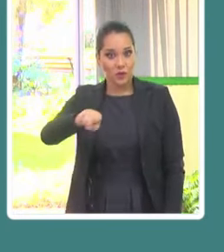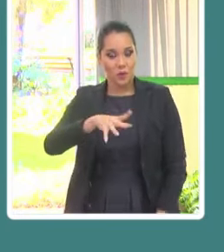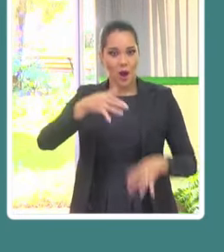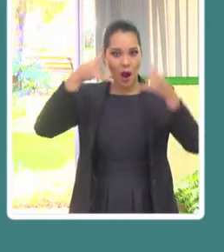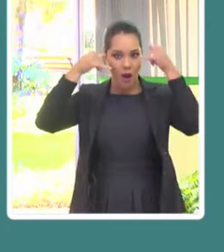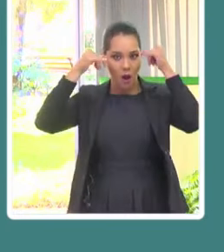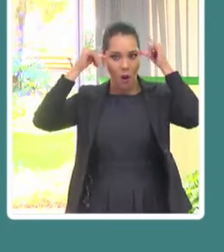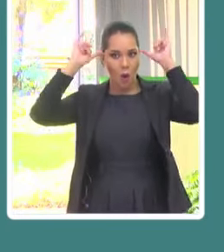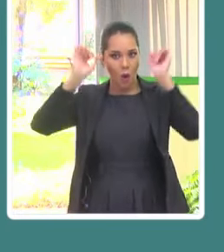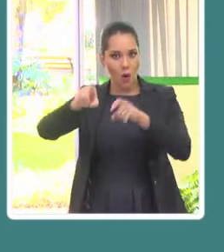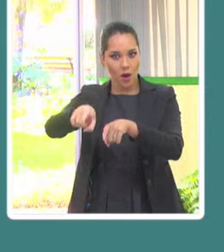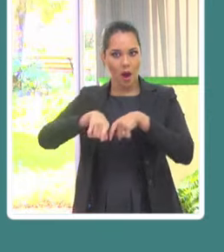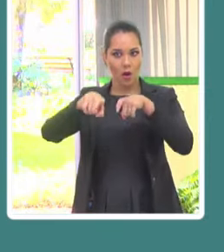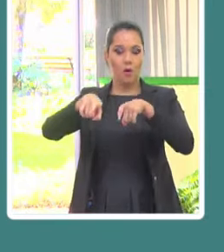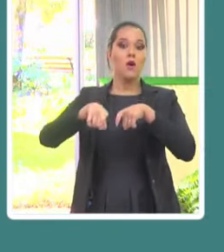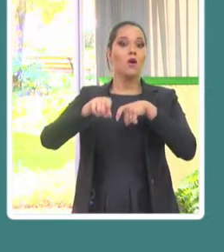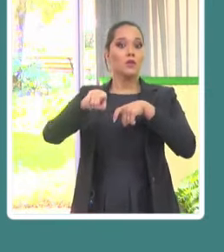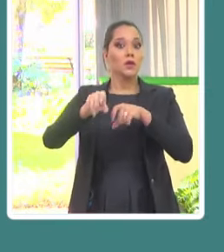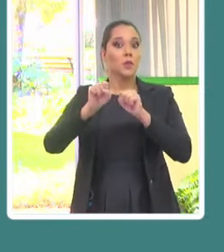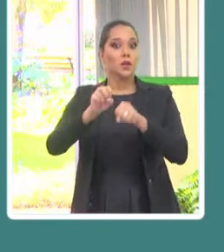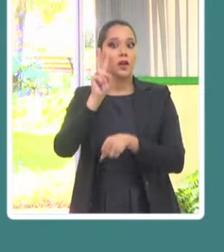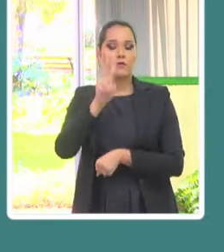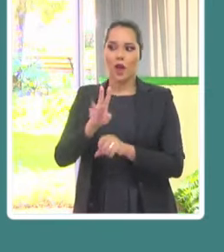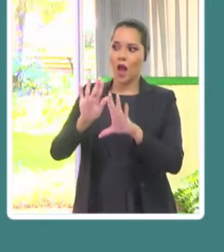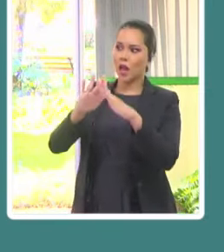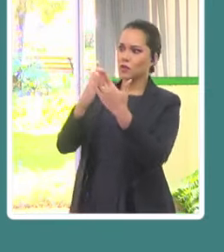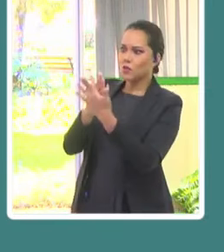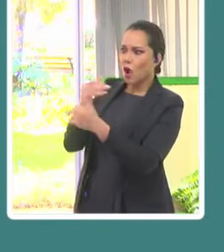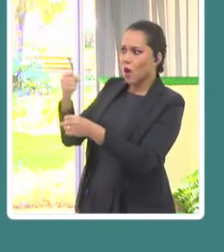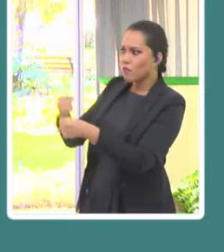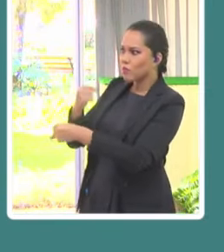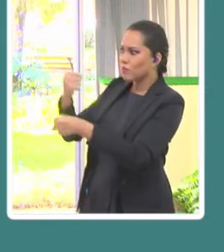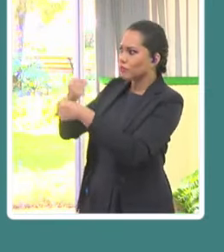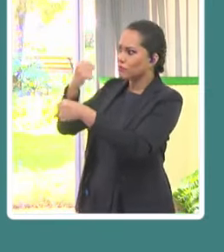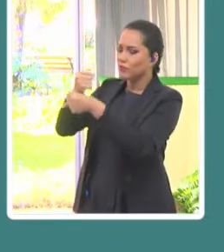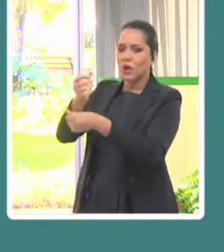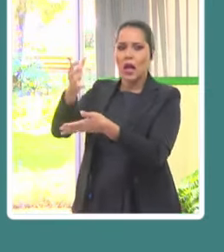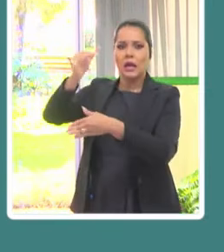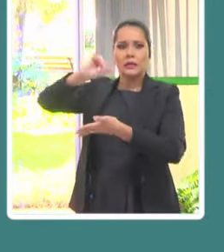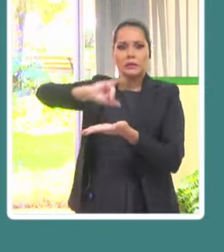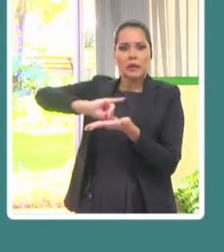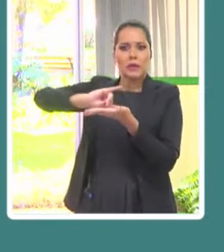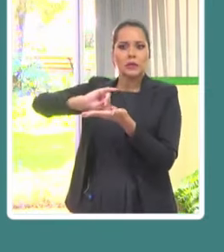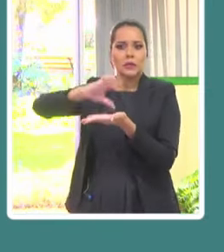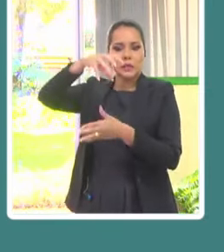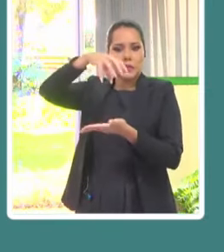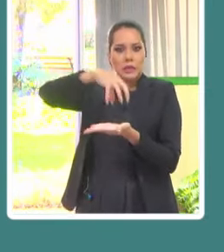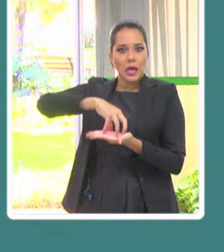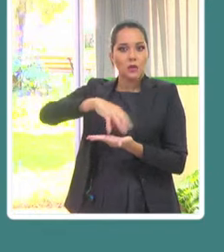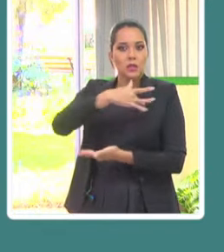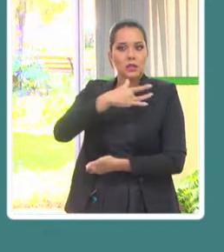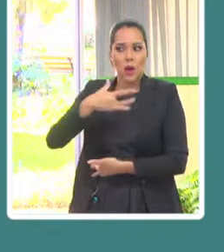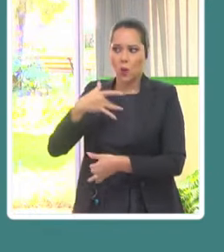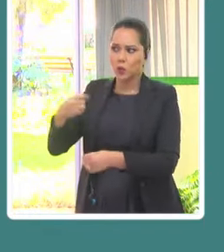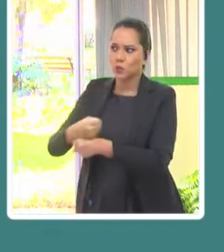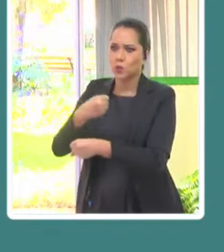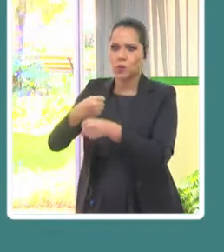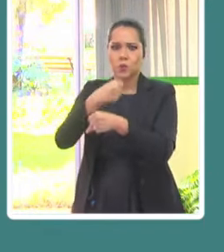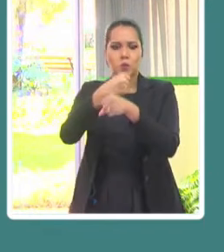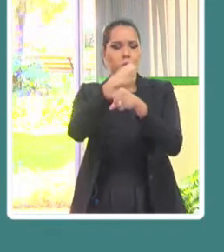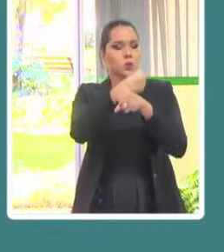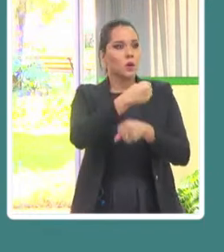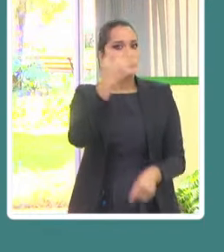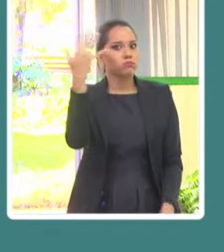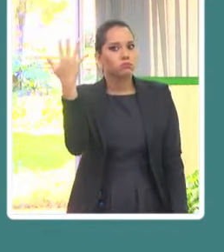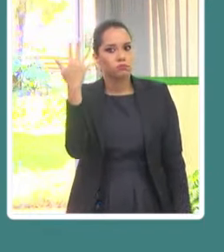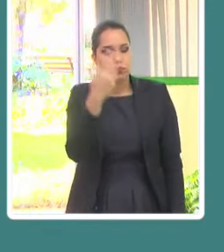you will see just schools being built, health centers being built. I mean, it was incredible. The other thing that